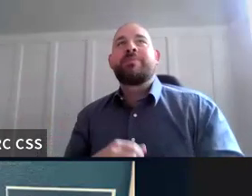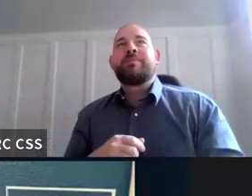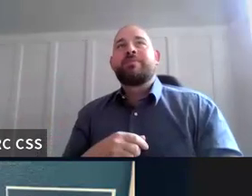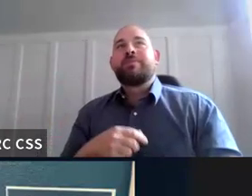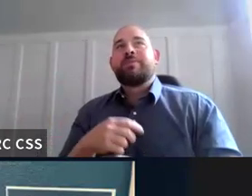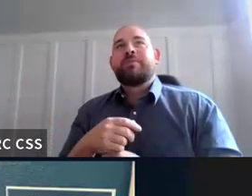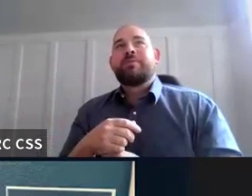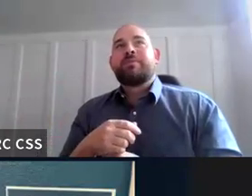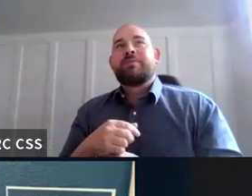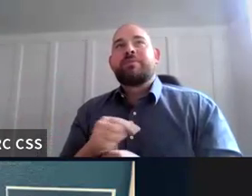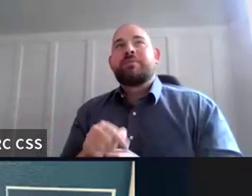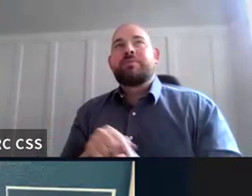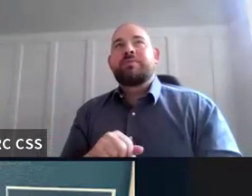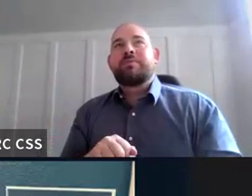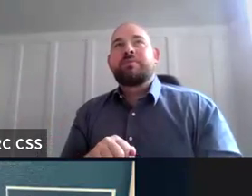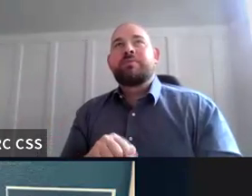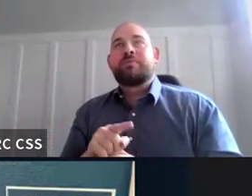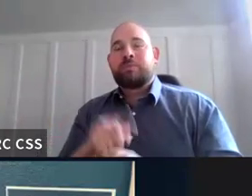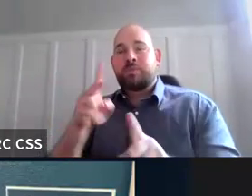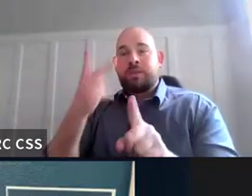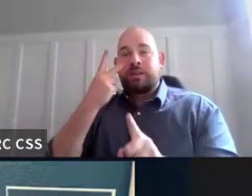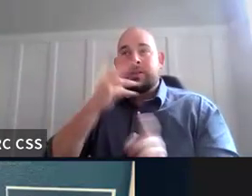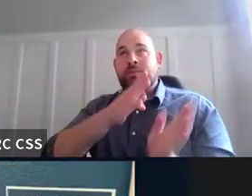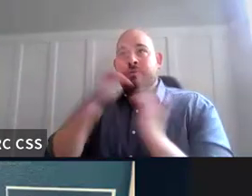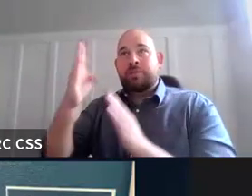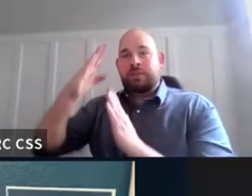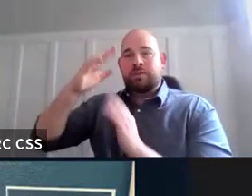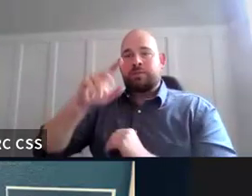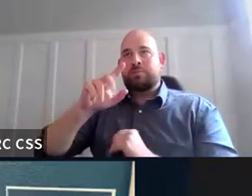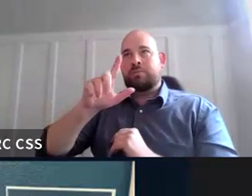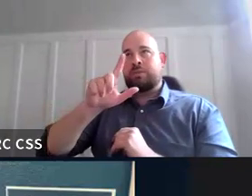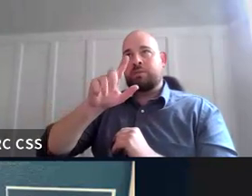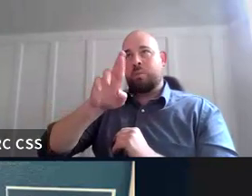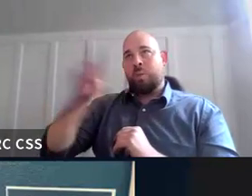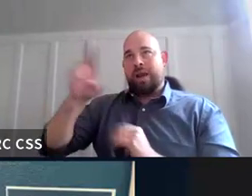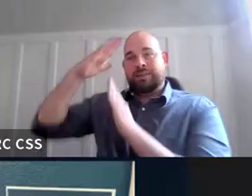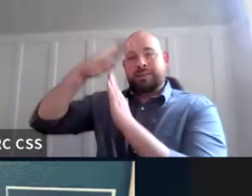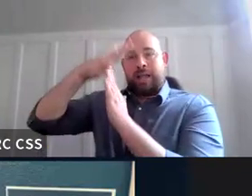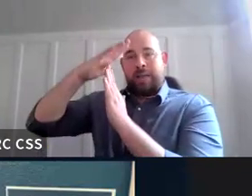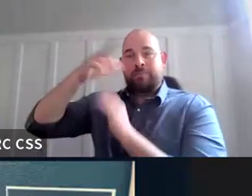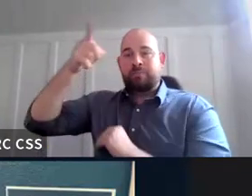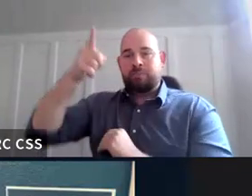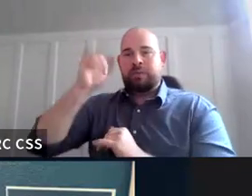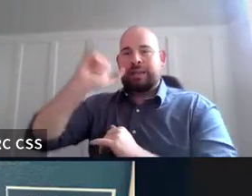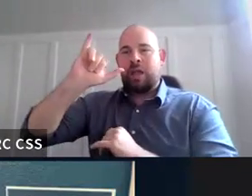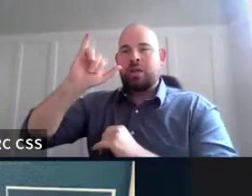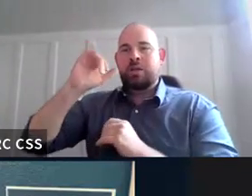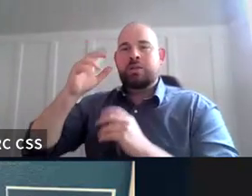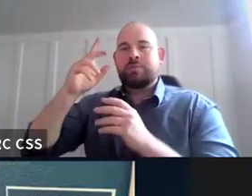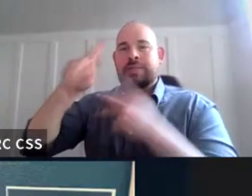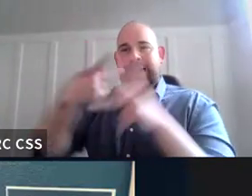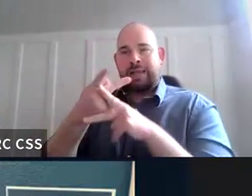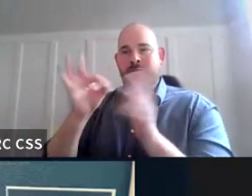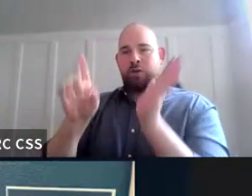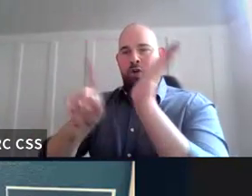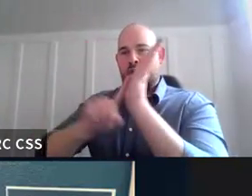kind of product that they were using in their houses here that I explained to you before in Coffee with Community. And then